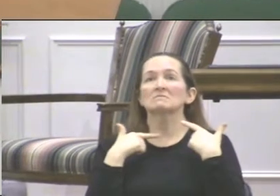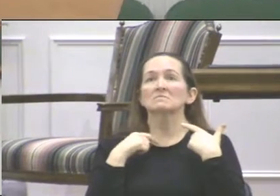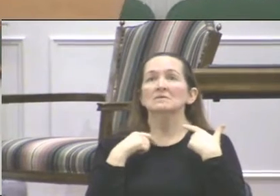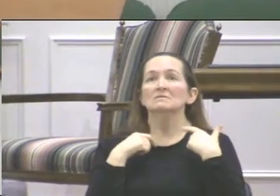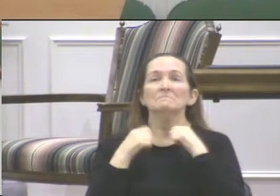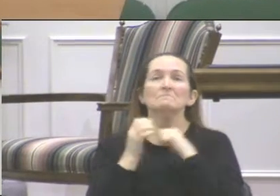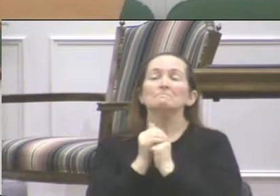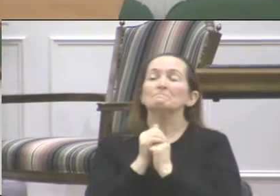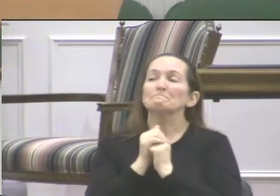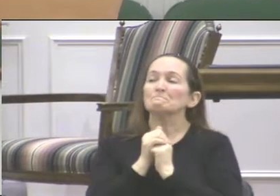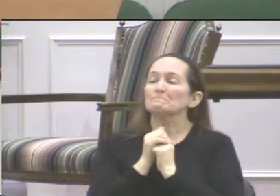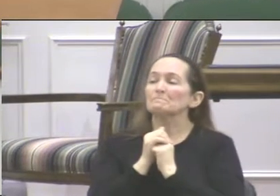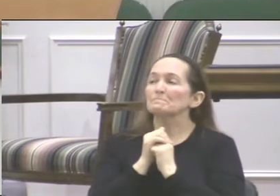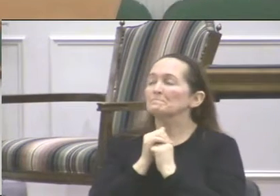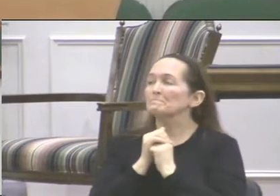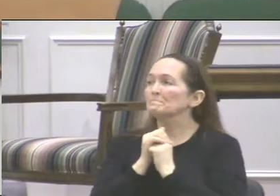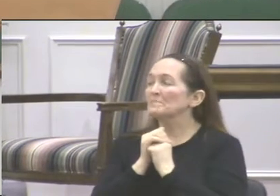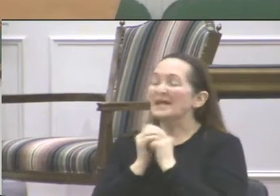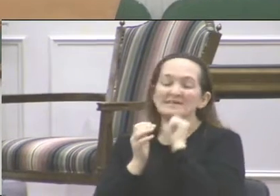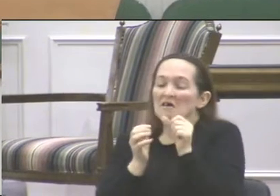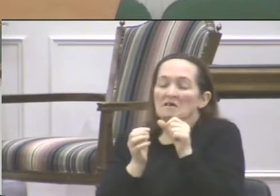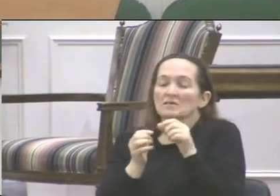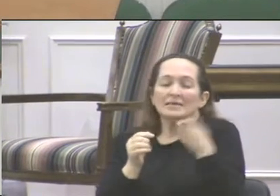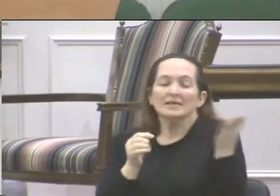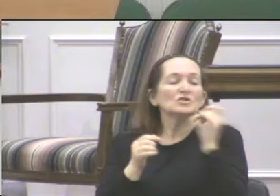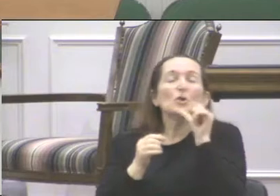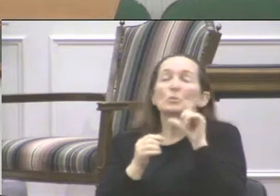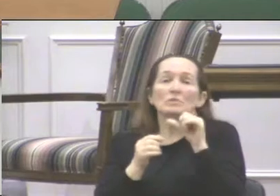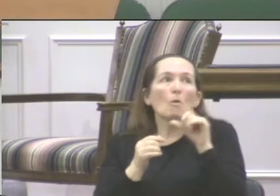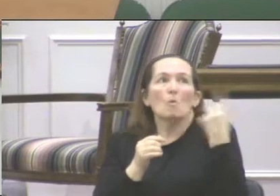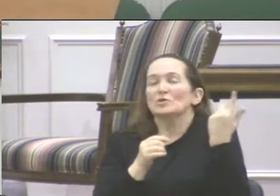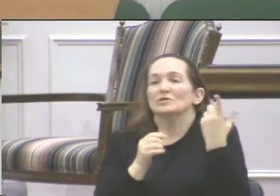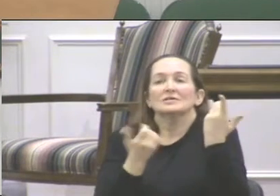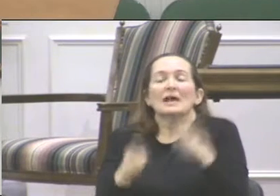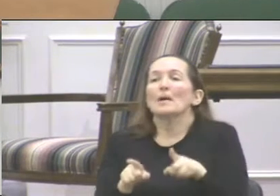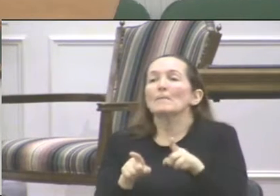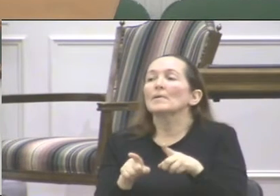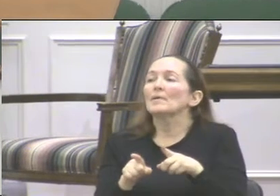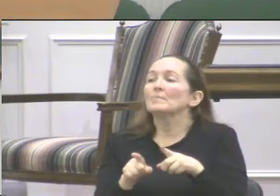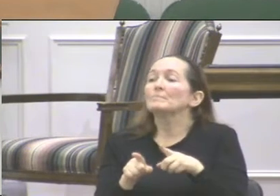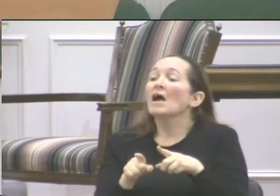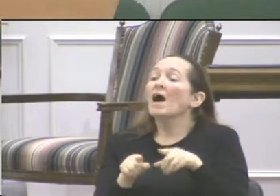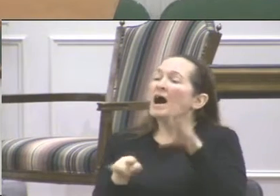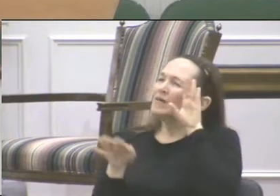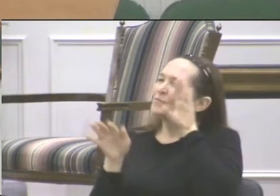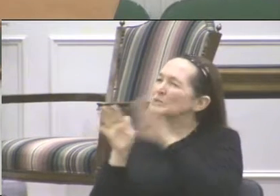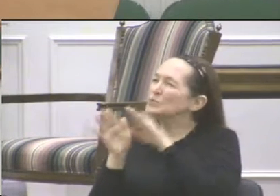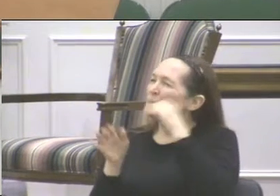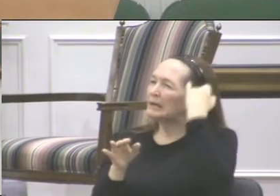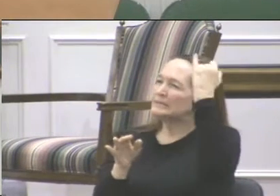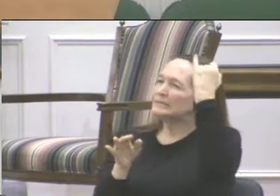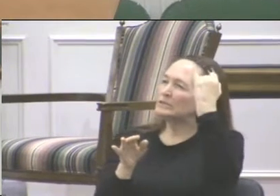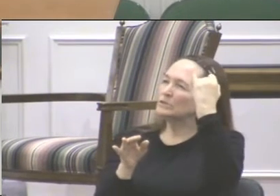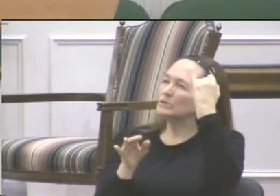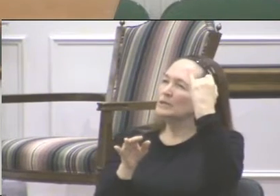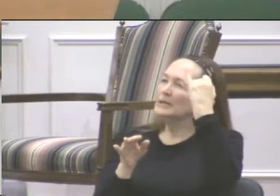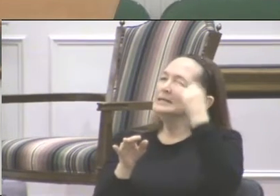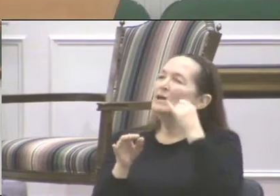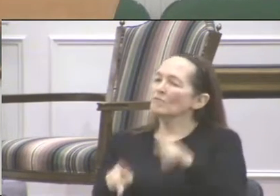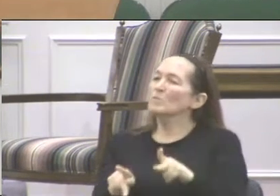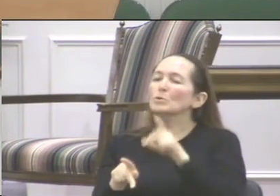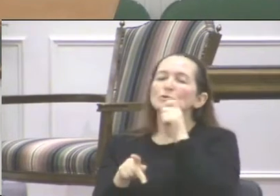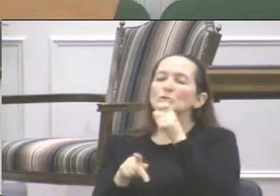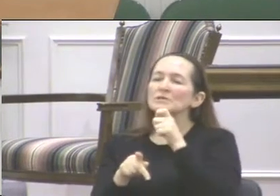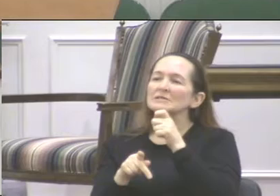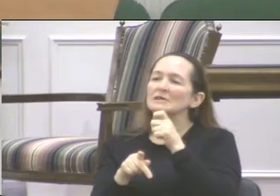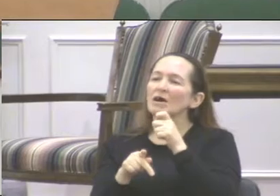I think we have an illustration here that shows us that if one will not fulfill the call of God that God issues